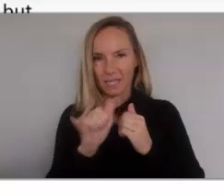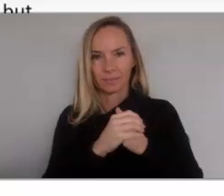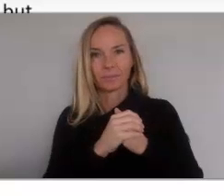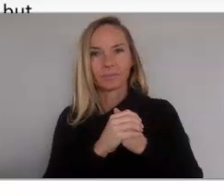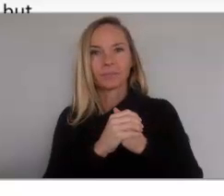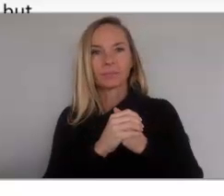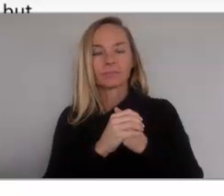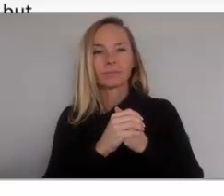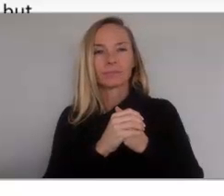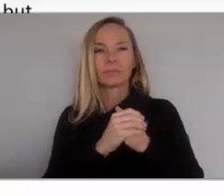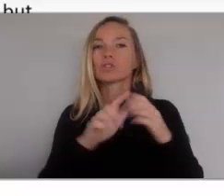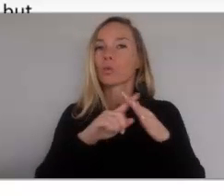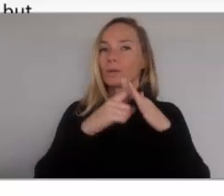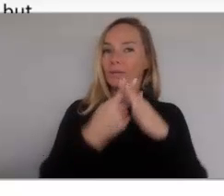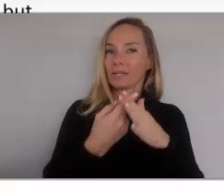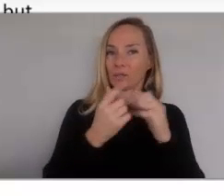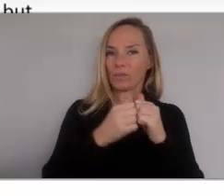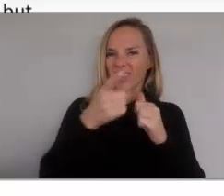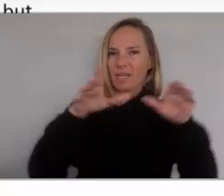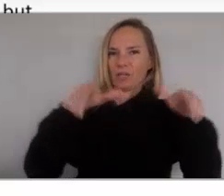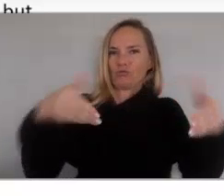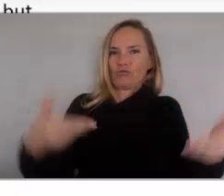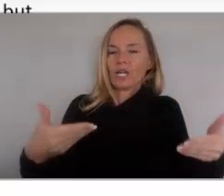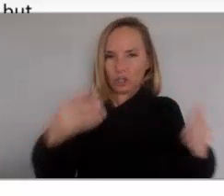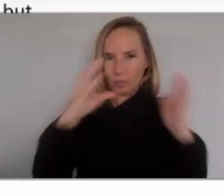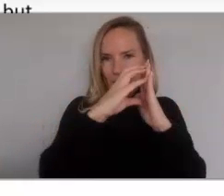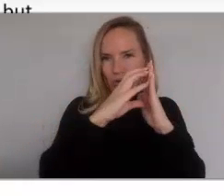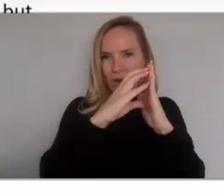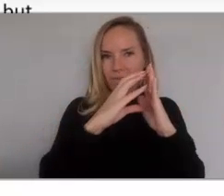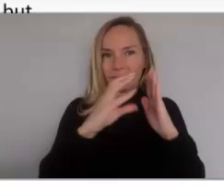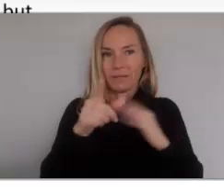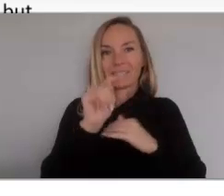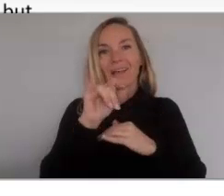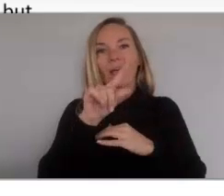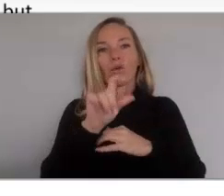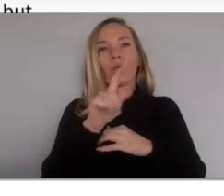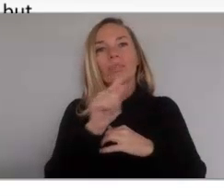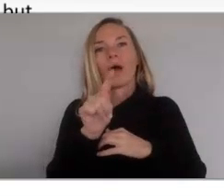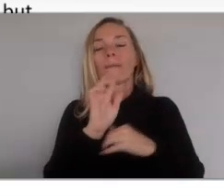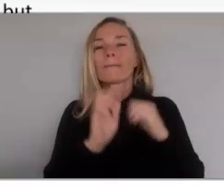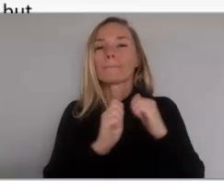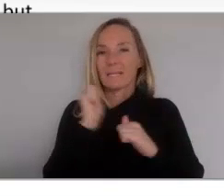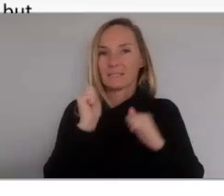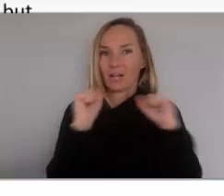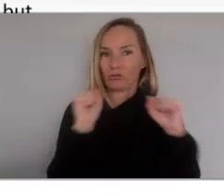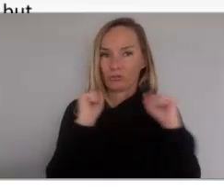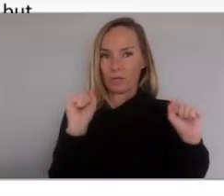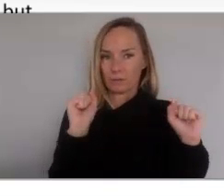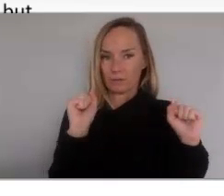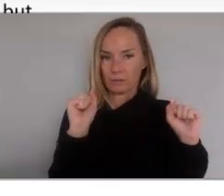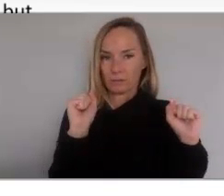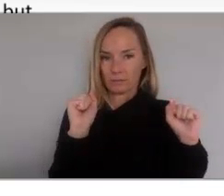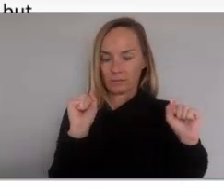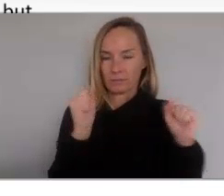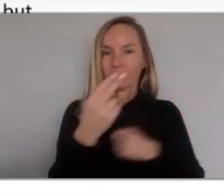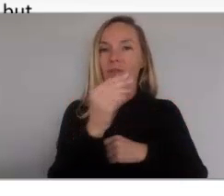answer that prompt, we have begun our essay with this introduction paragraph and title. The title is The Best Exercise, and in